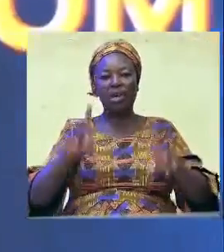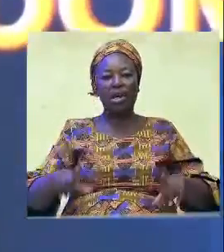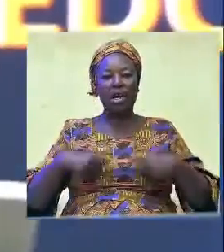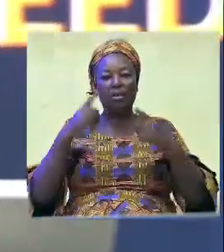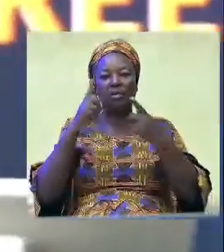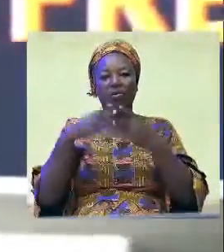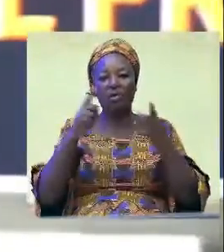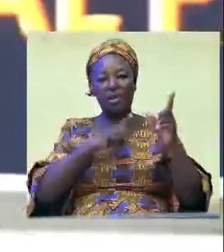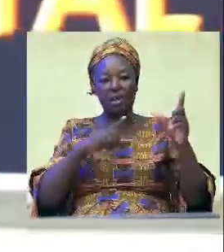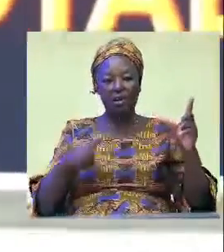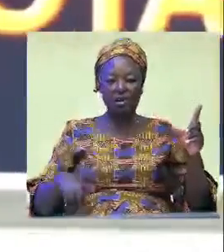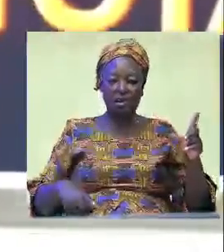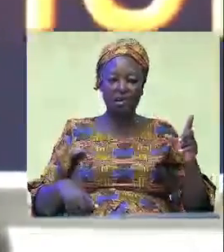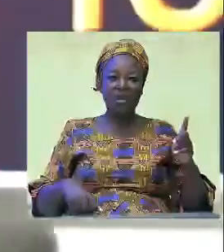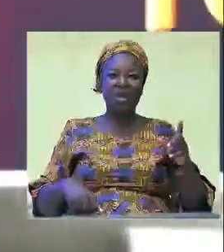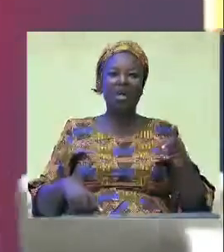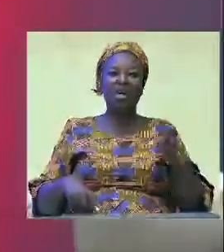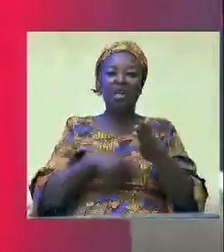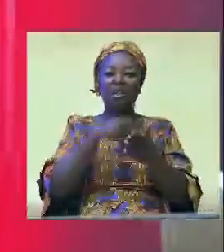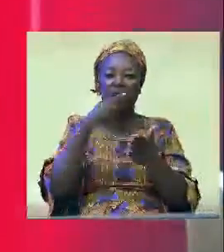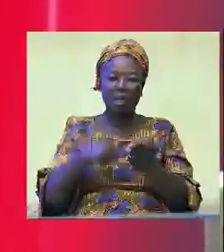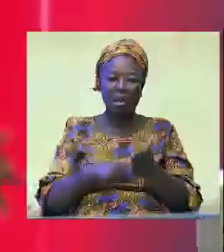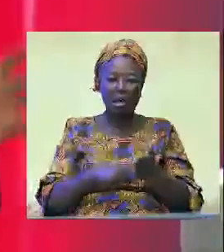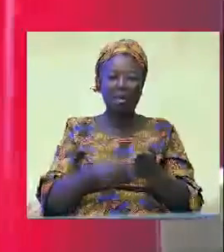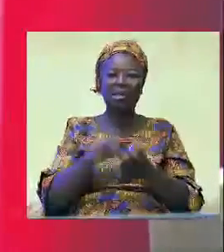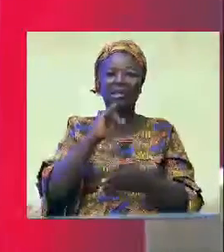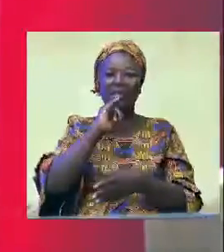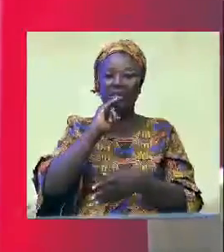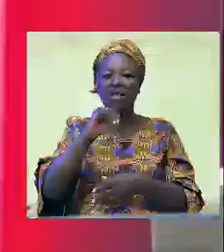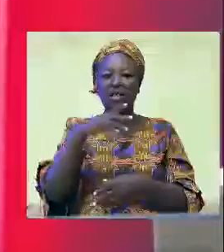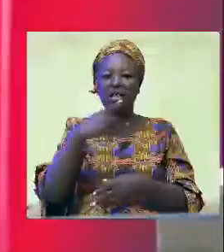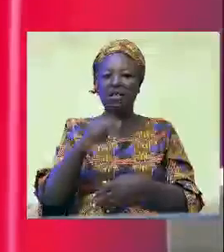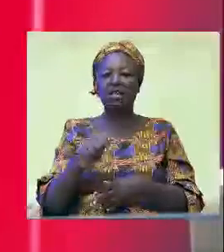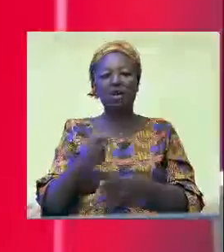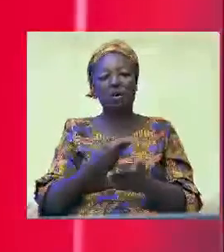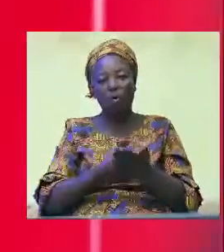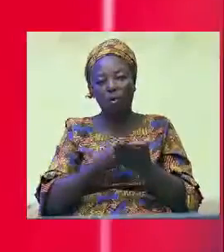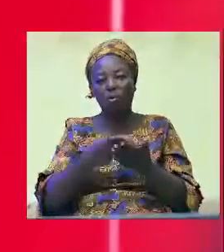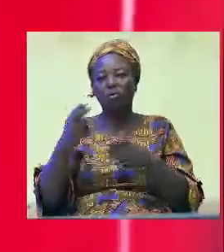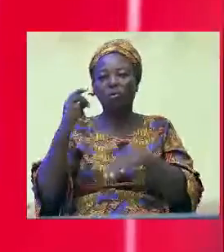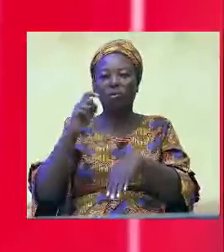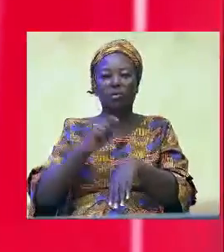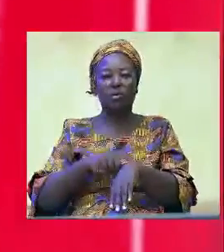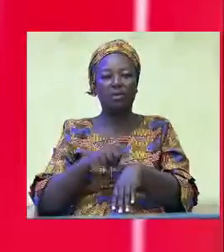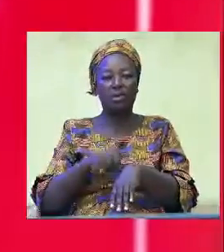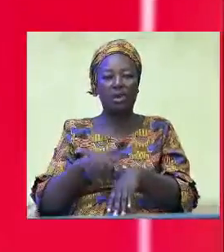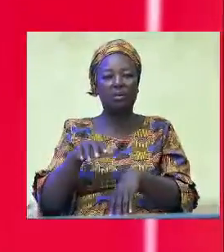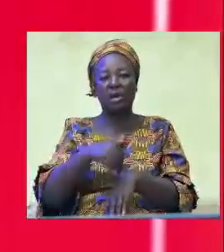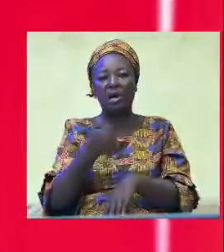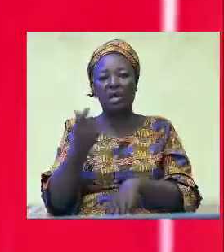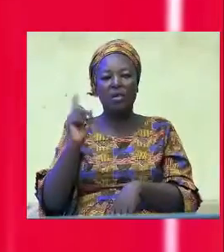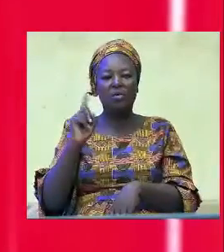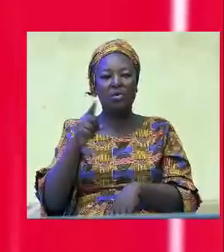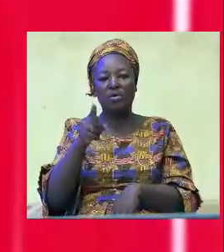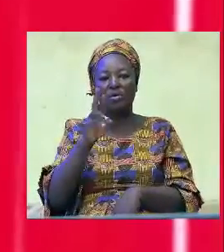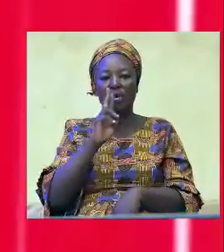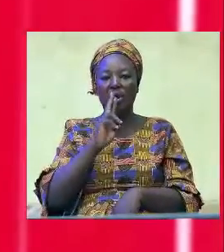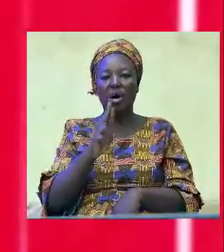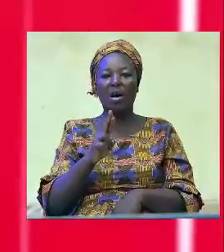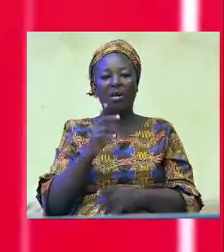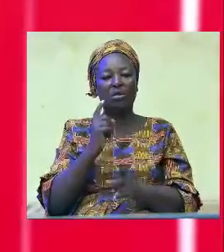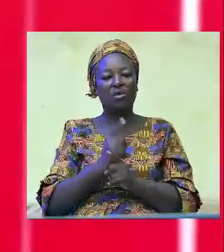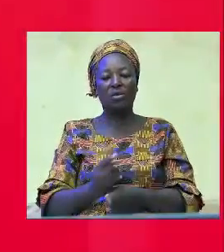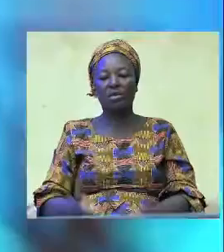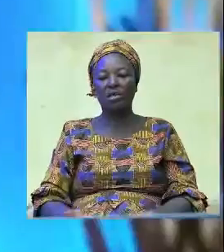to surrender and give your life unto the Lord, this is a sacred